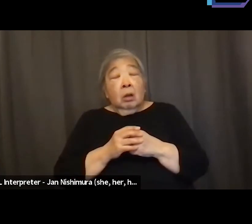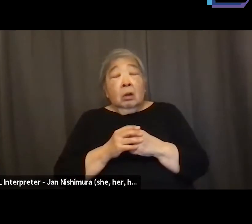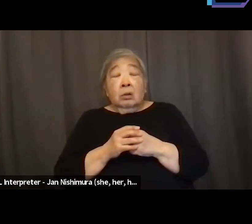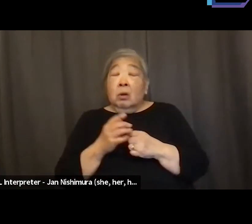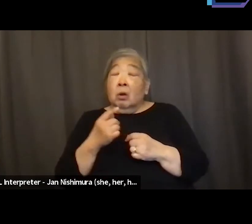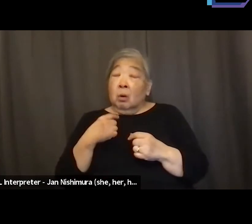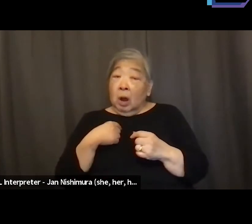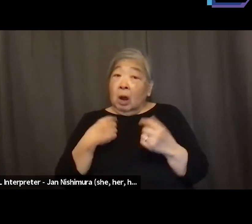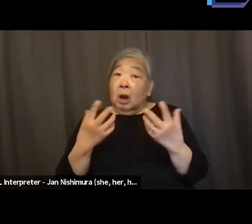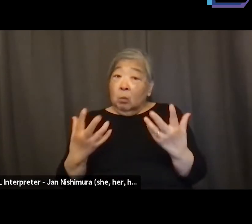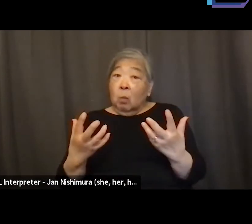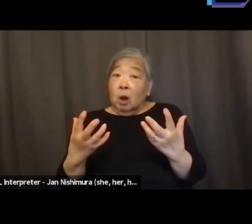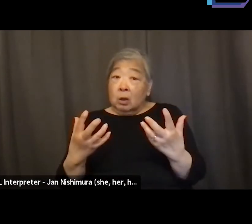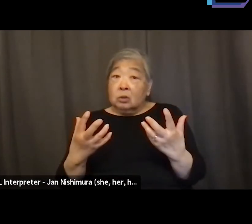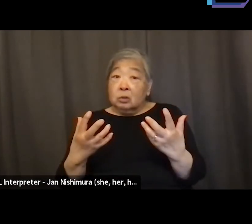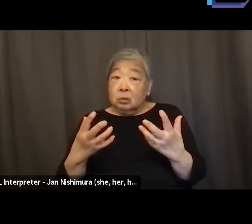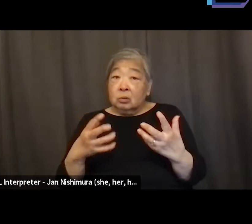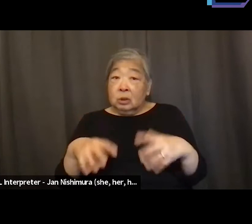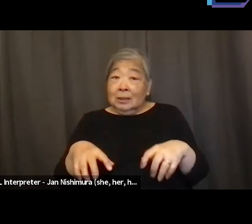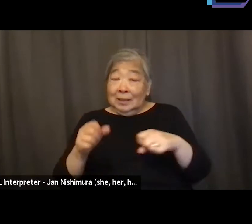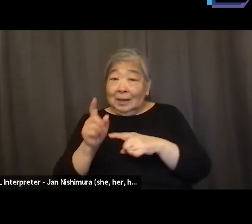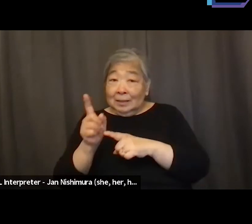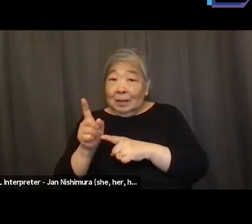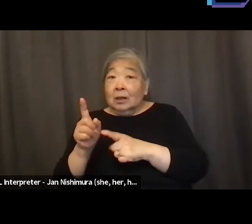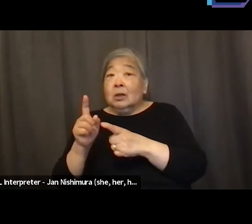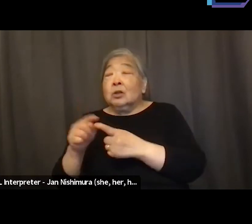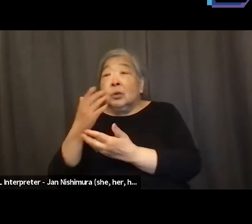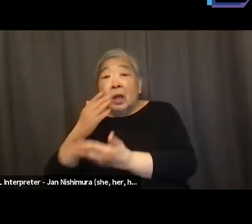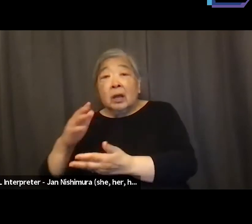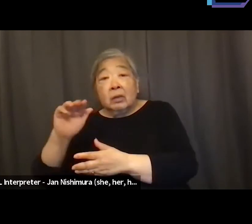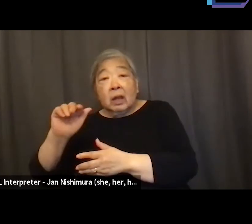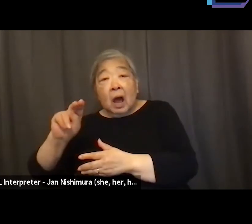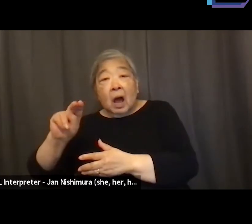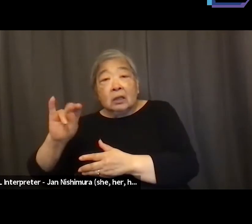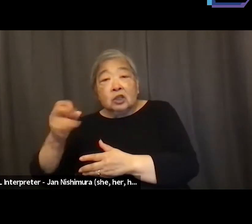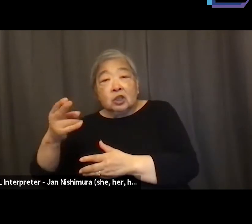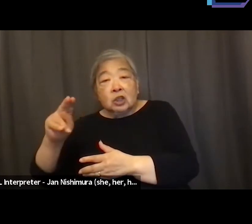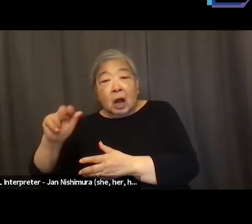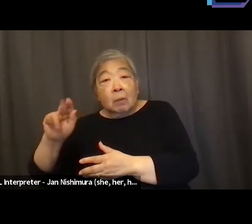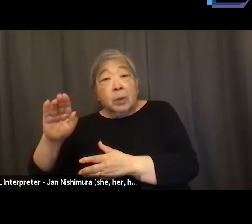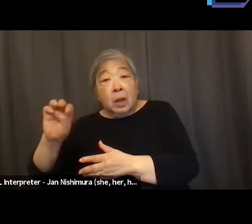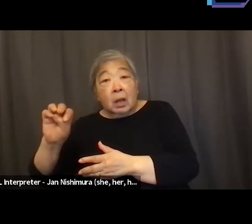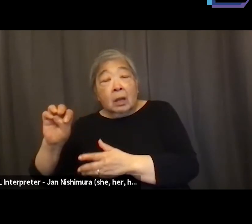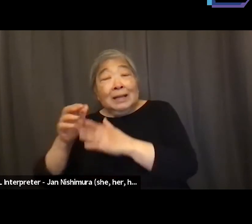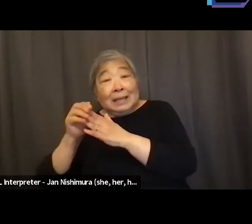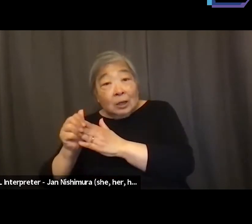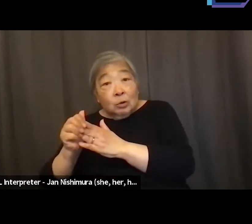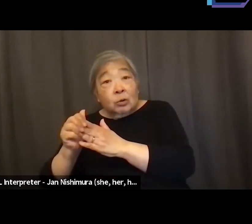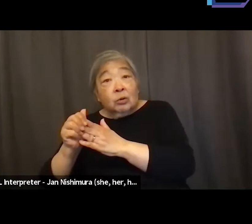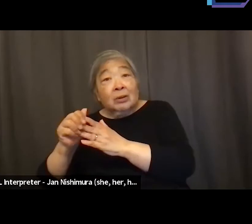do want to take a second to thank the Anishinaabe leaders and elders who have greatly